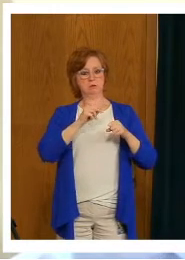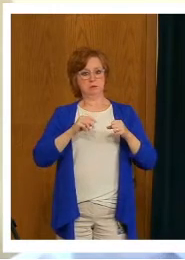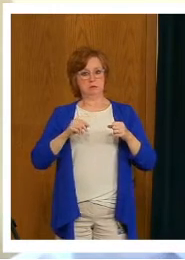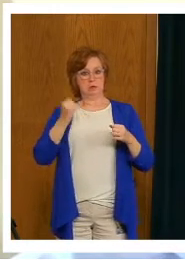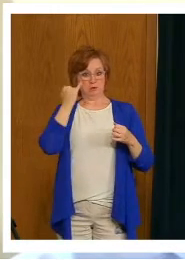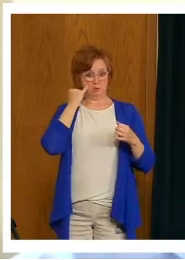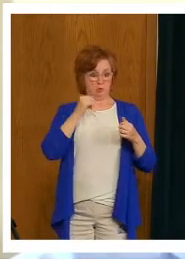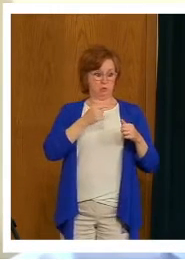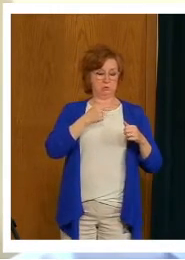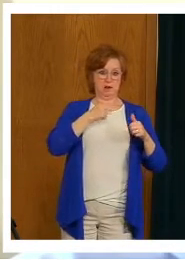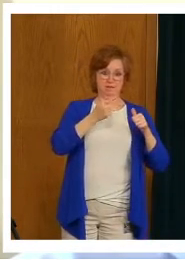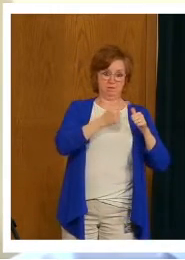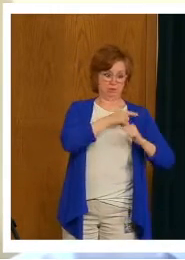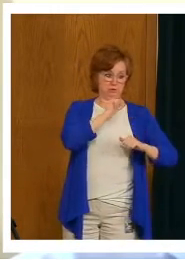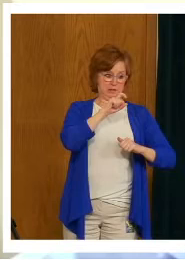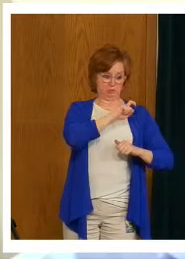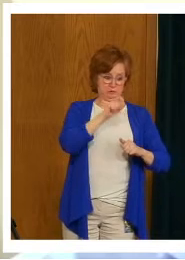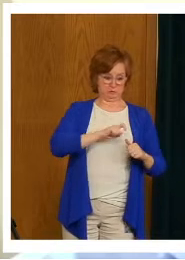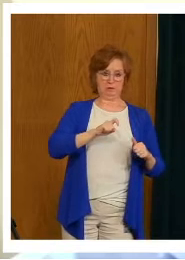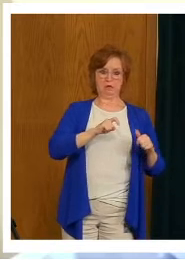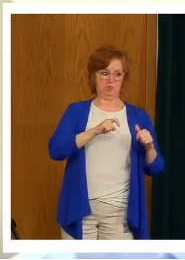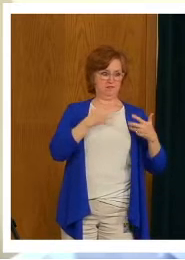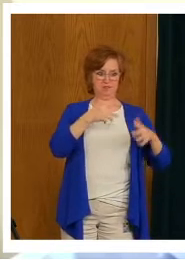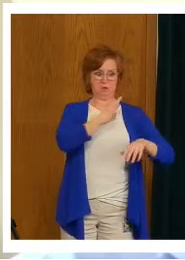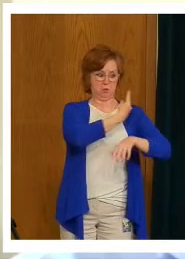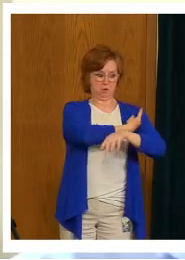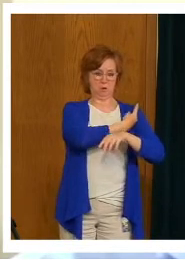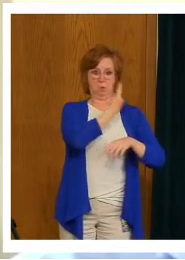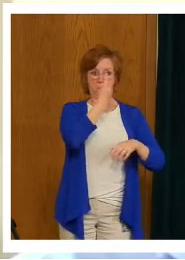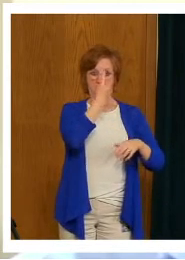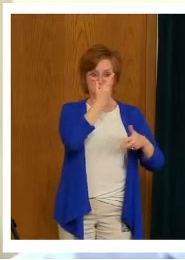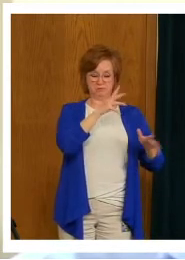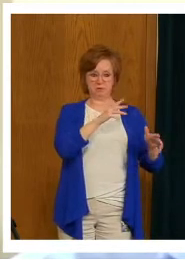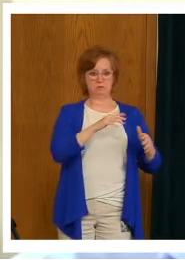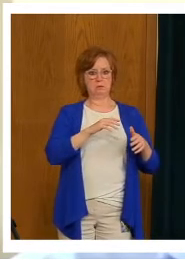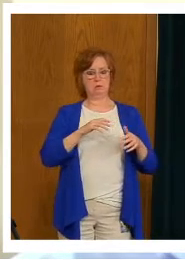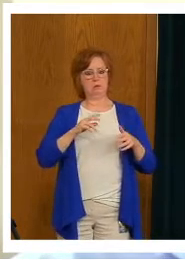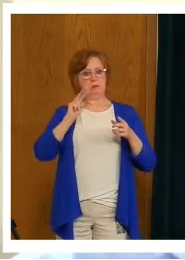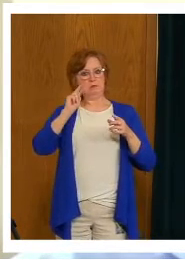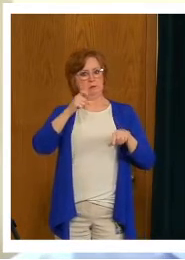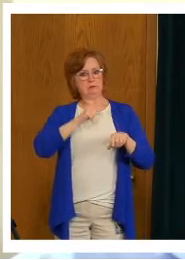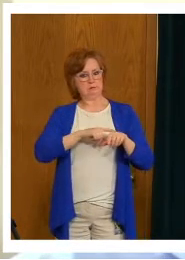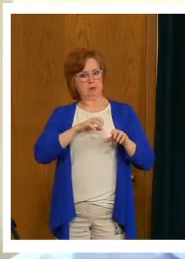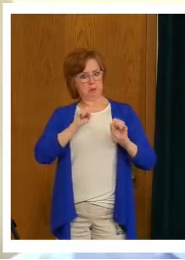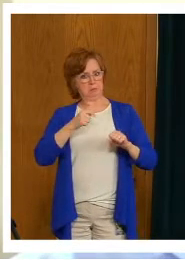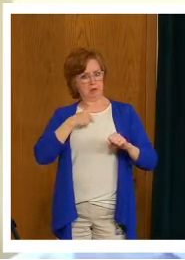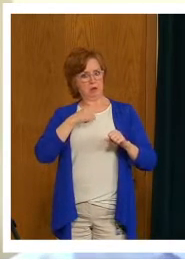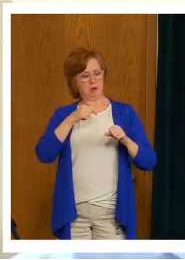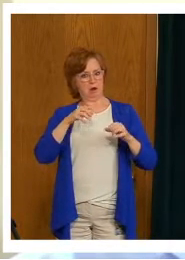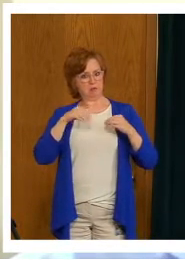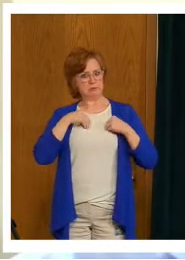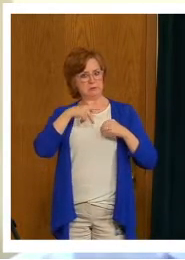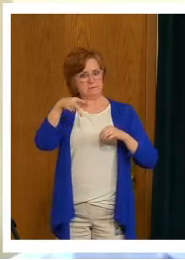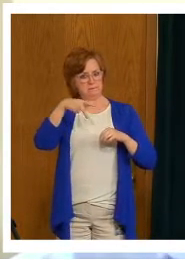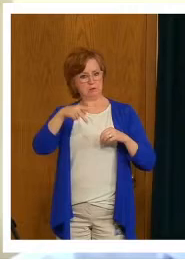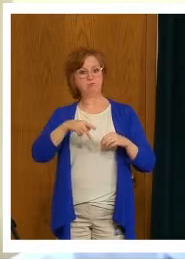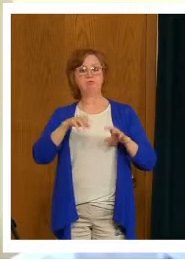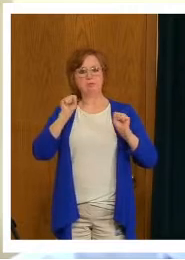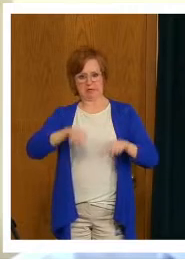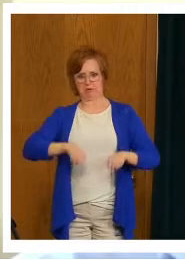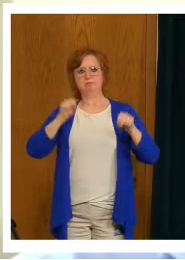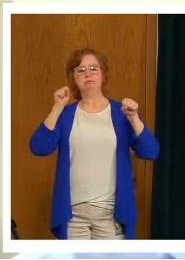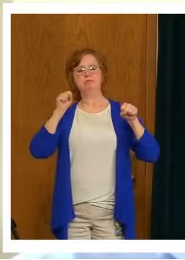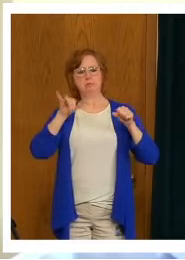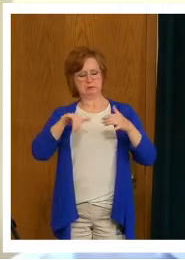AstraZeneca. And if we have AstraZeneca available at that time, that can be offered as well. So either AstraZeneca or Pfizer as a